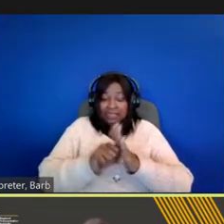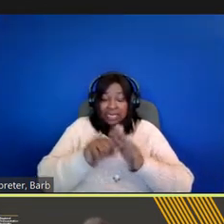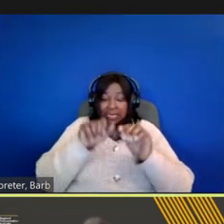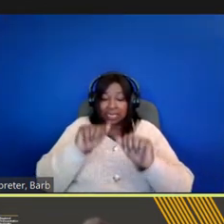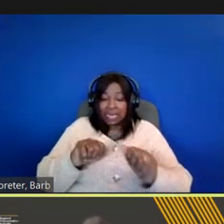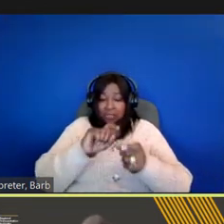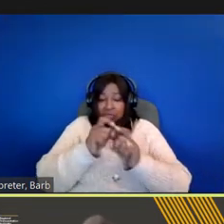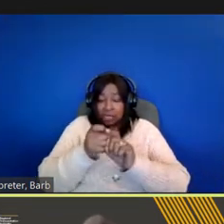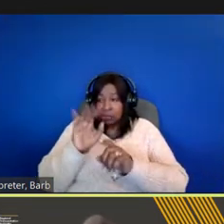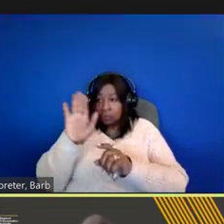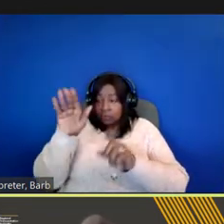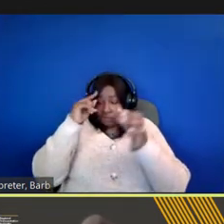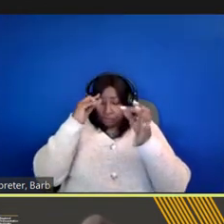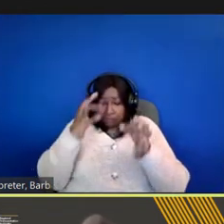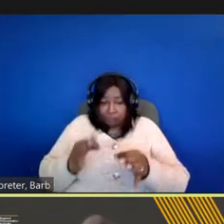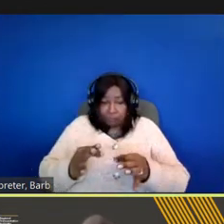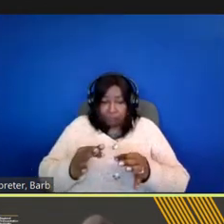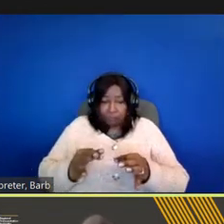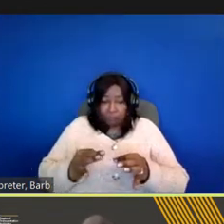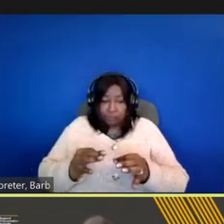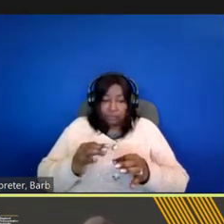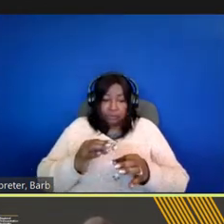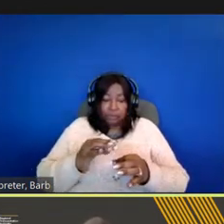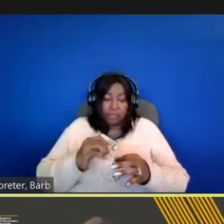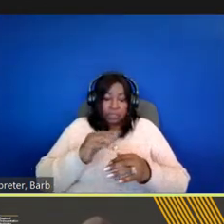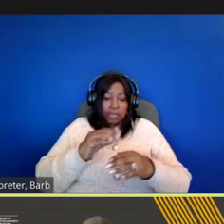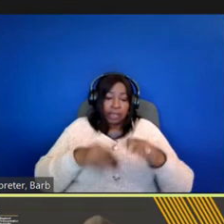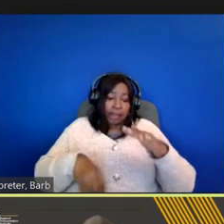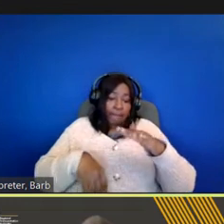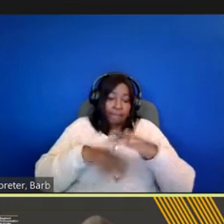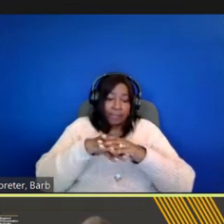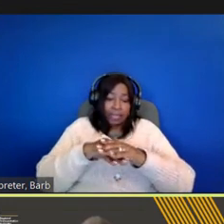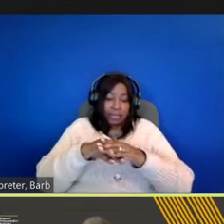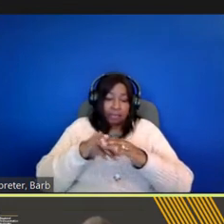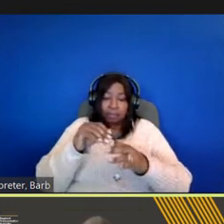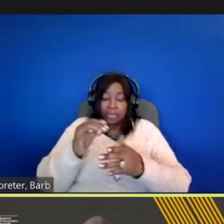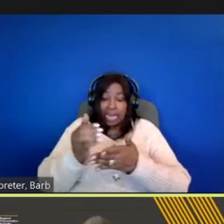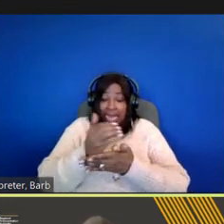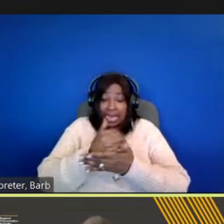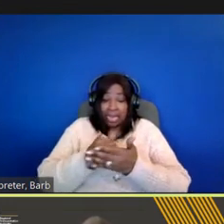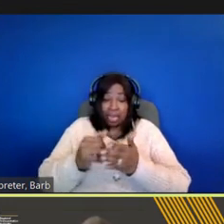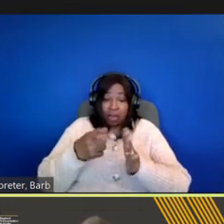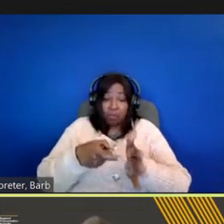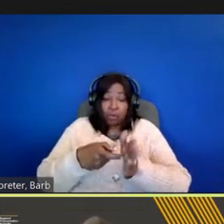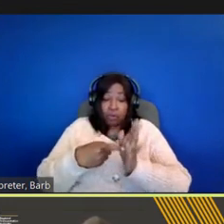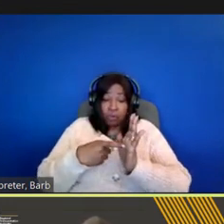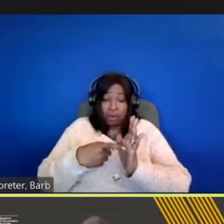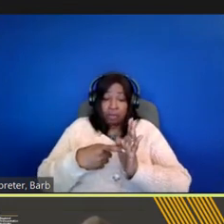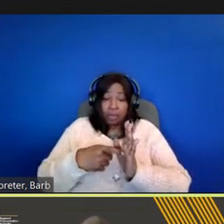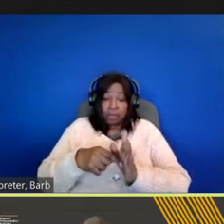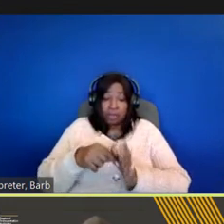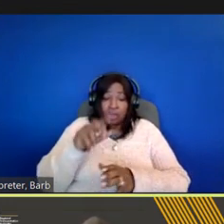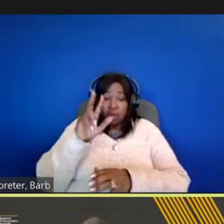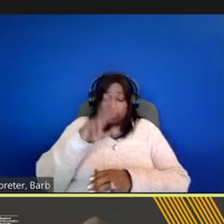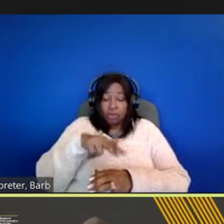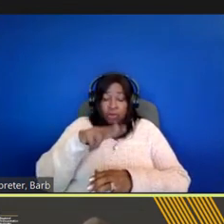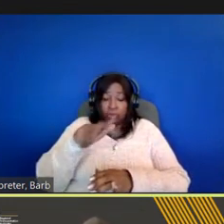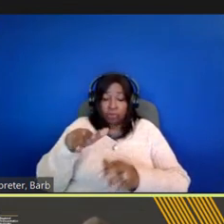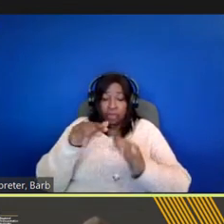discretion. The minimum income requirements for a one-person household is